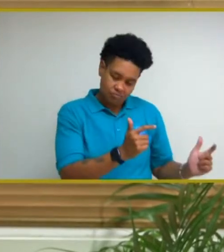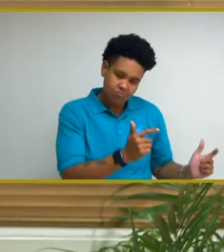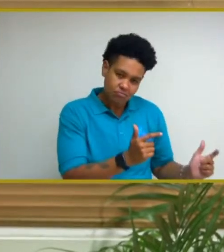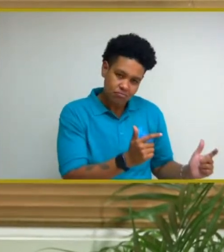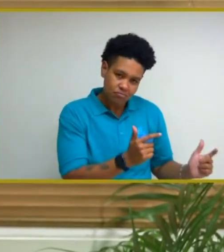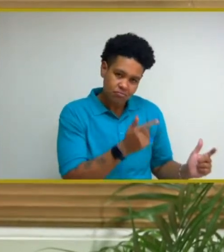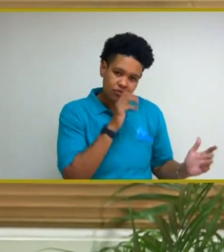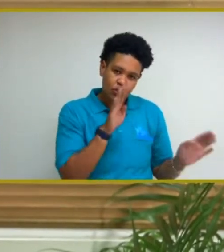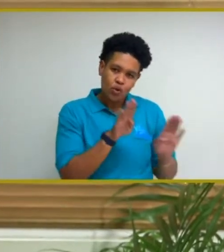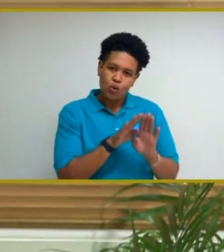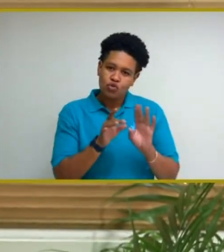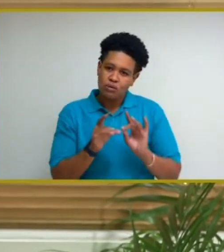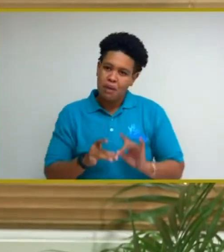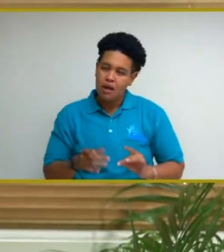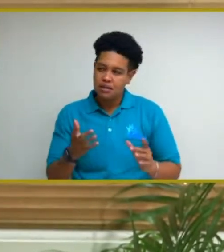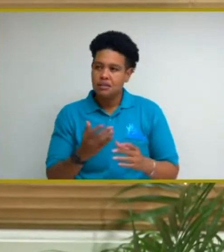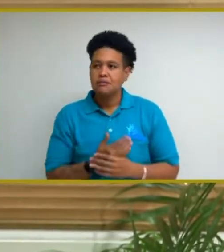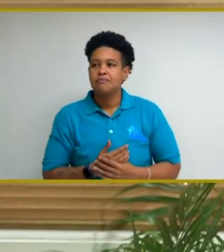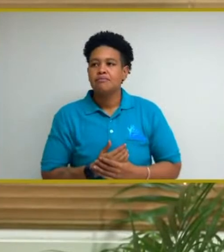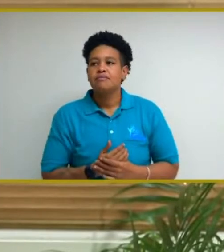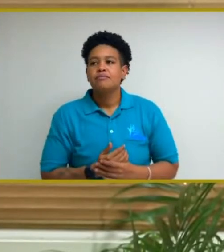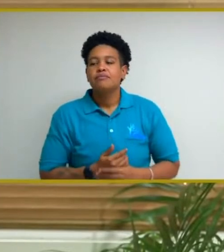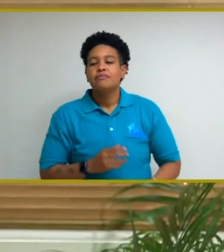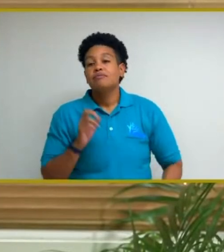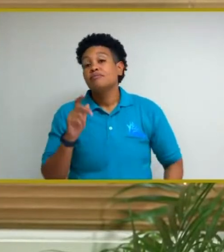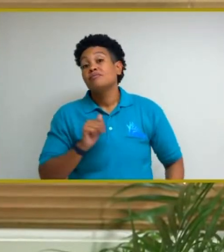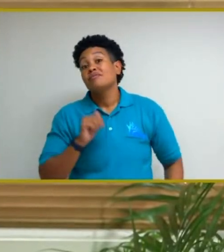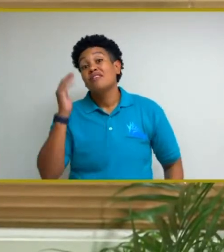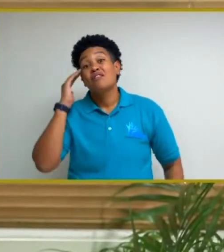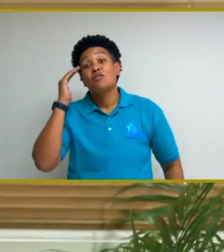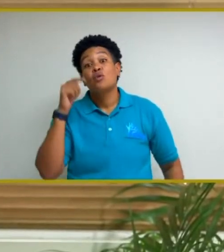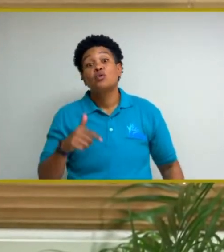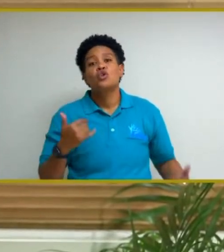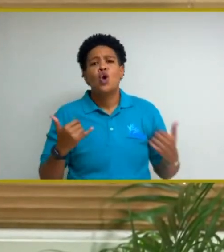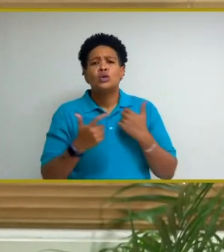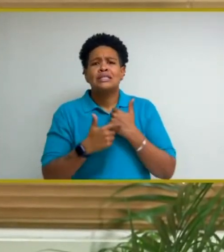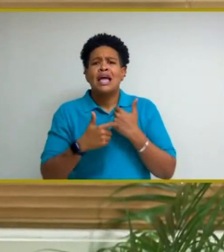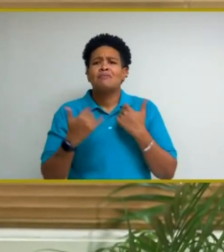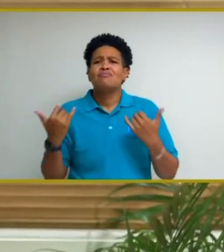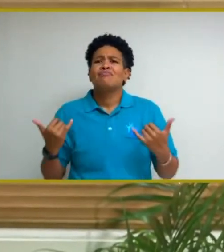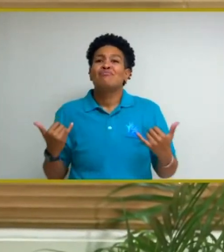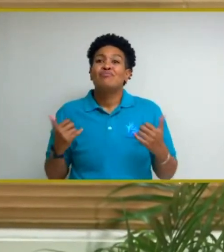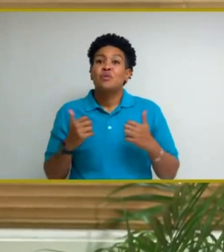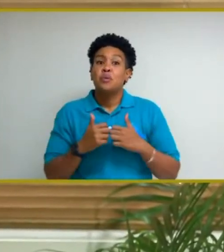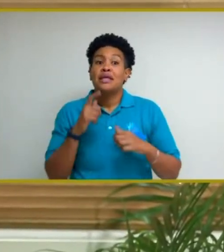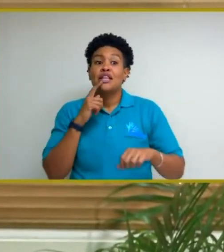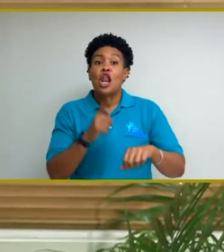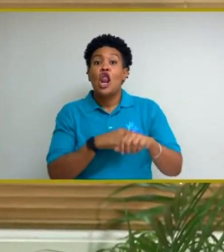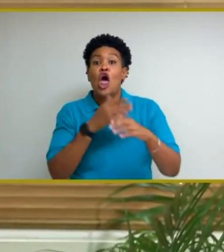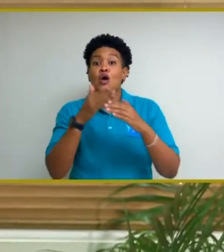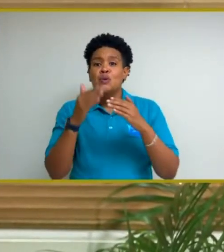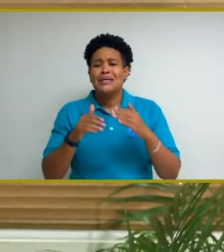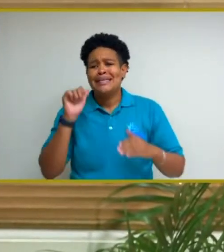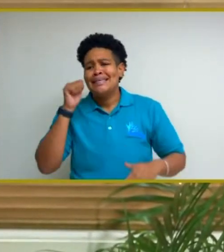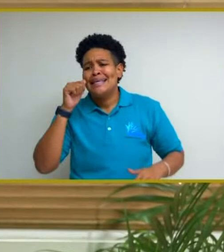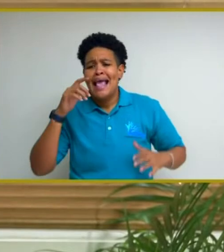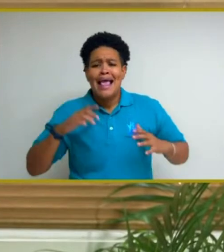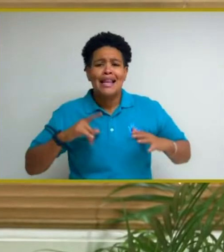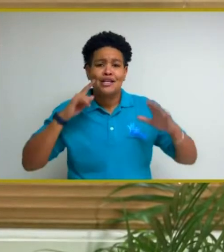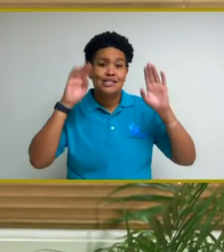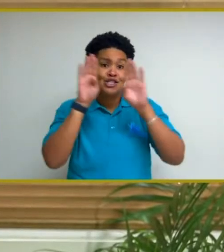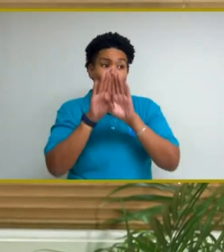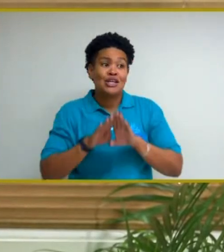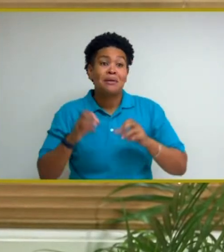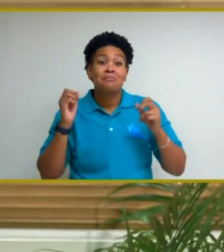back to you for your closing remarks. Okay, so I know this at this time of the day with the long weekend approaching and the shutdown tomorrow,